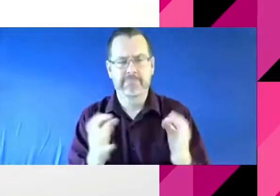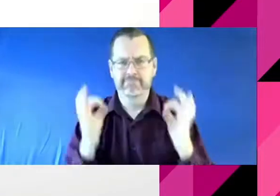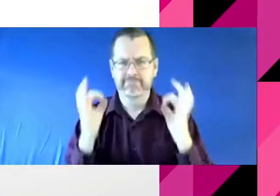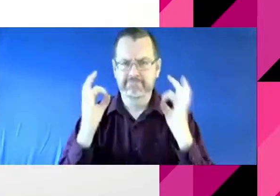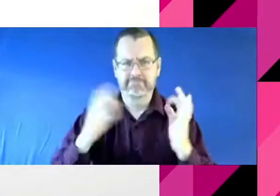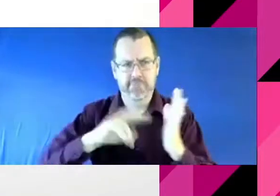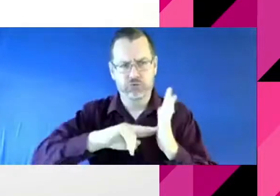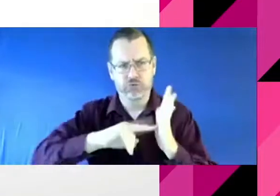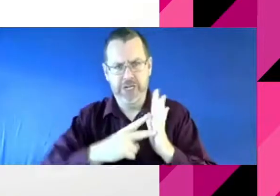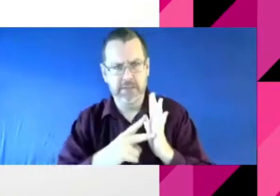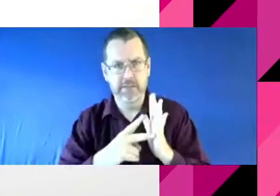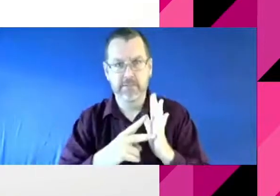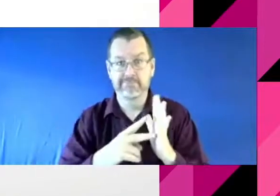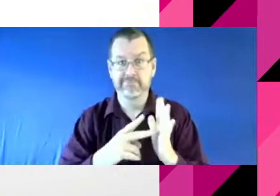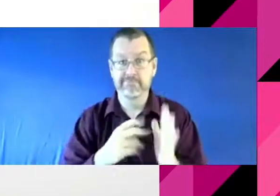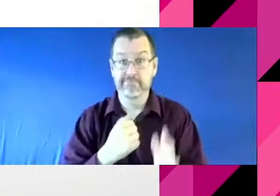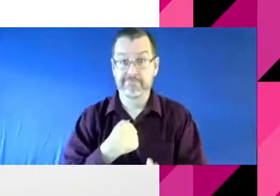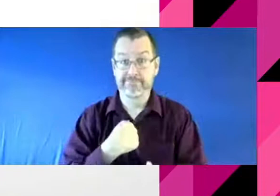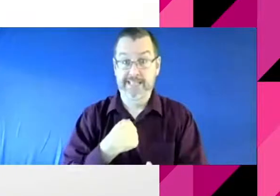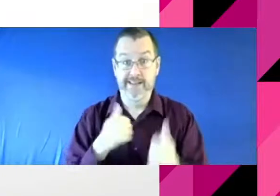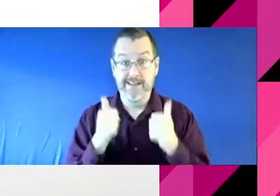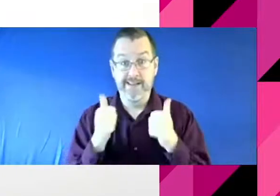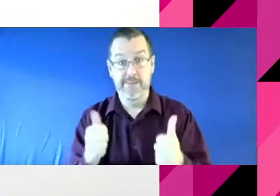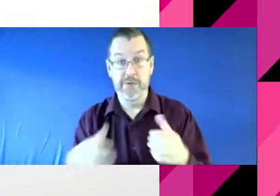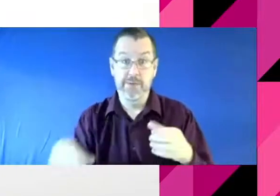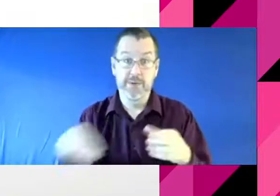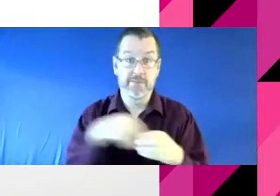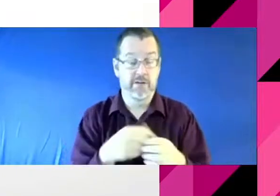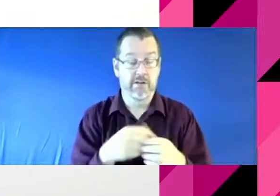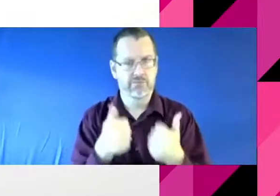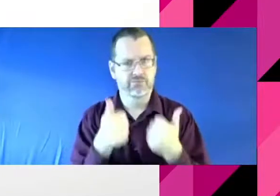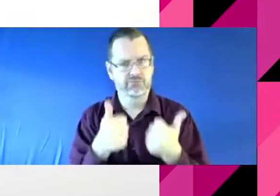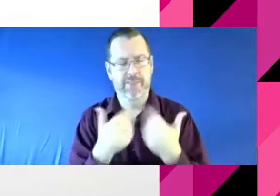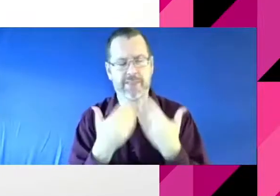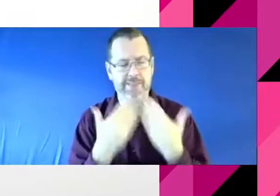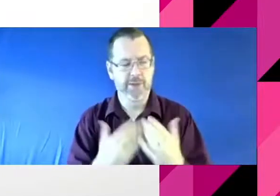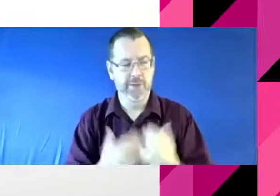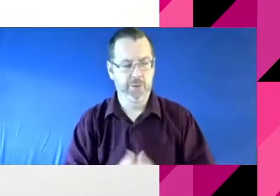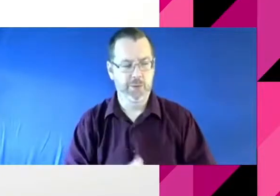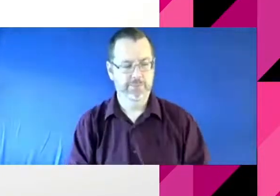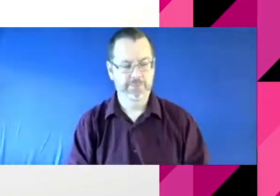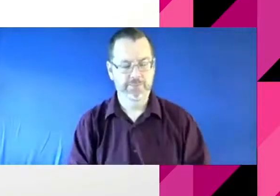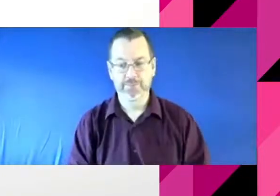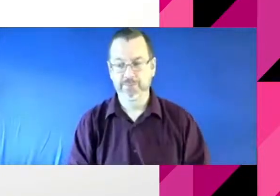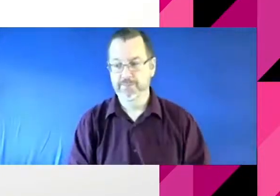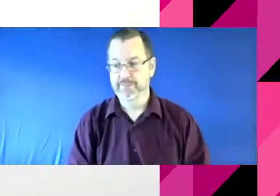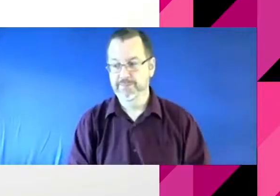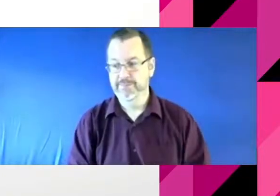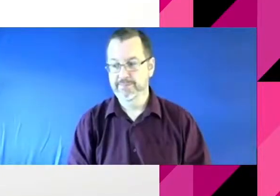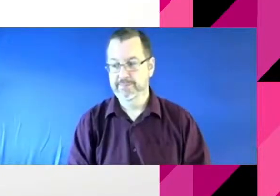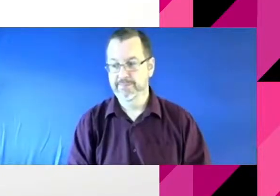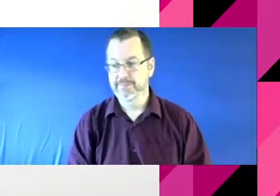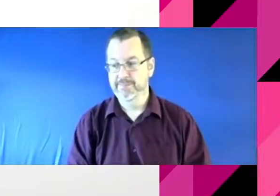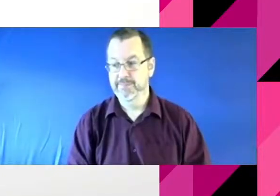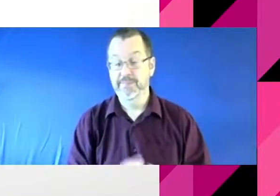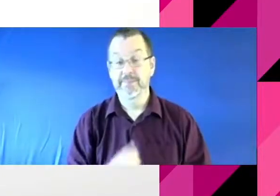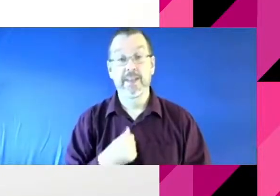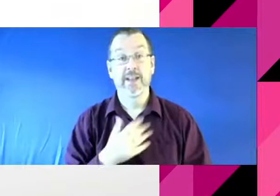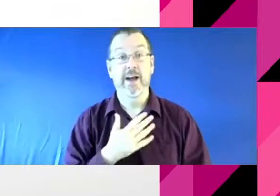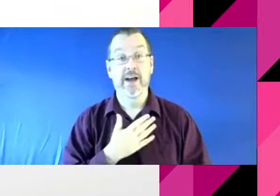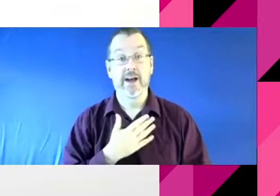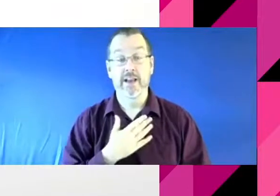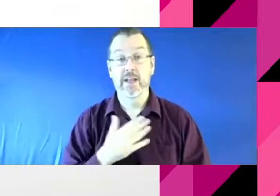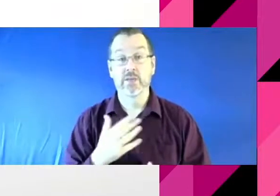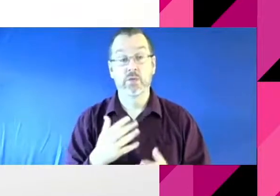made for my participation. Before I begin, I would like to acknowledge the traditional custodians of the